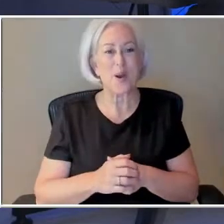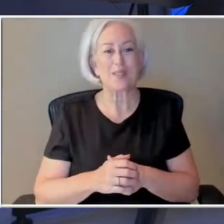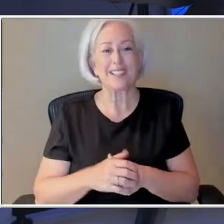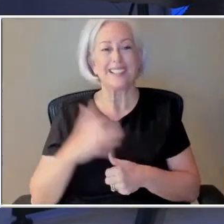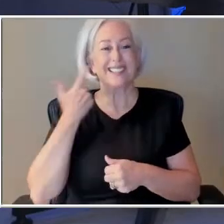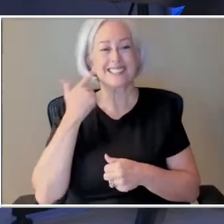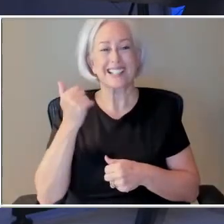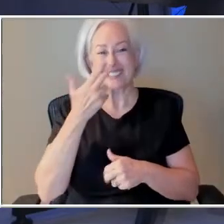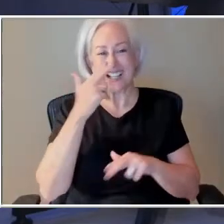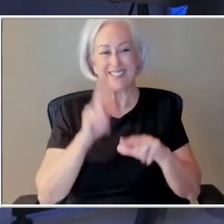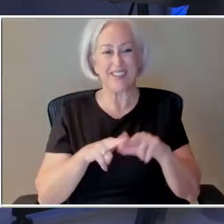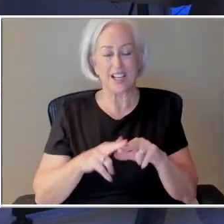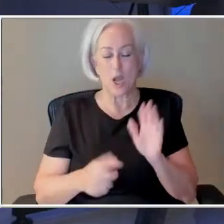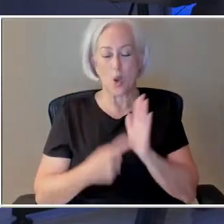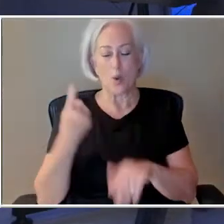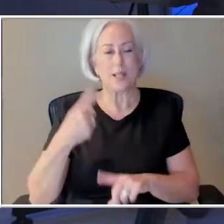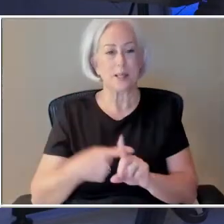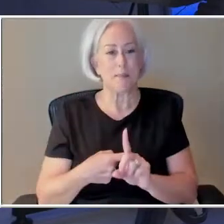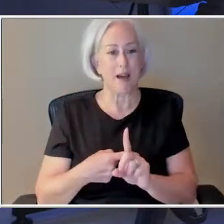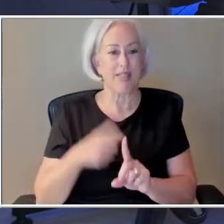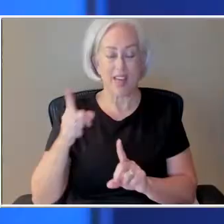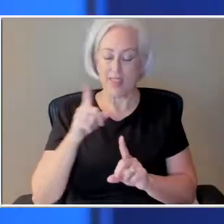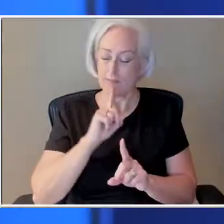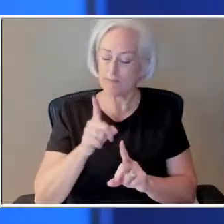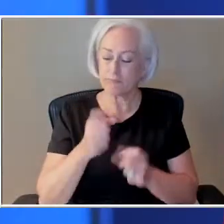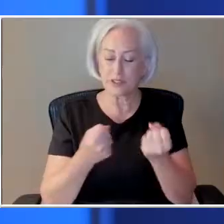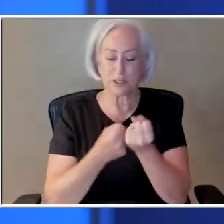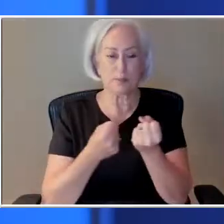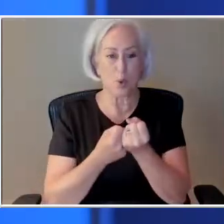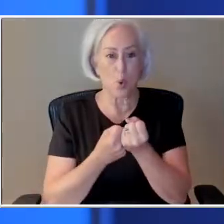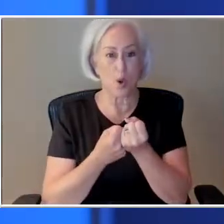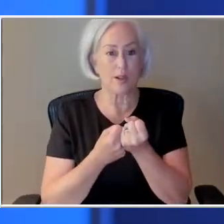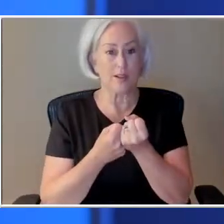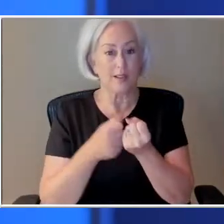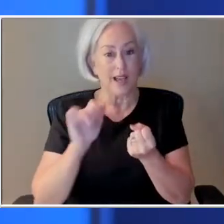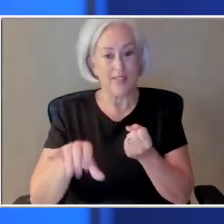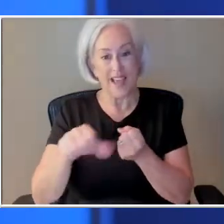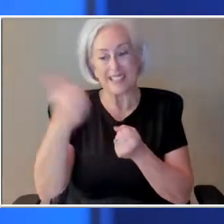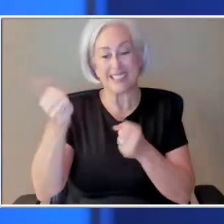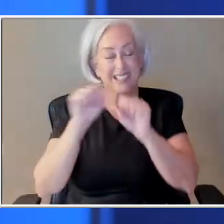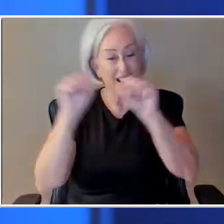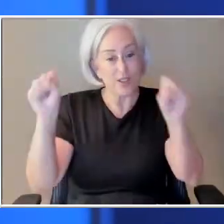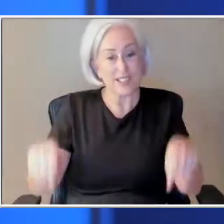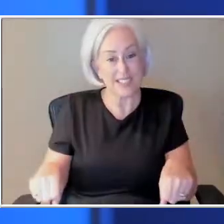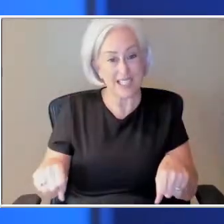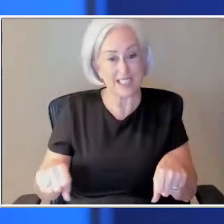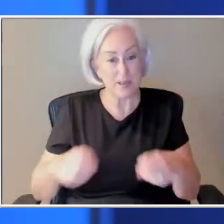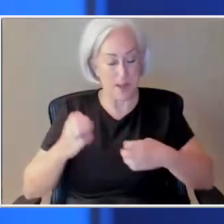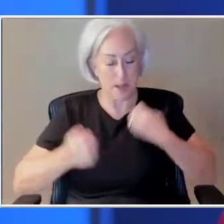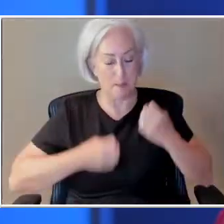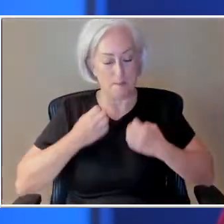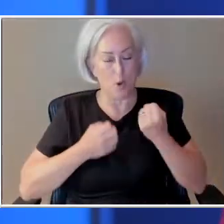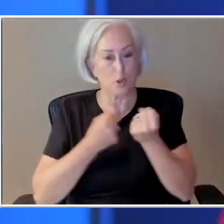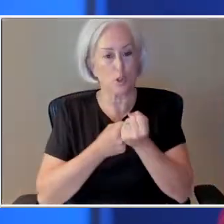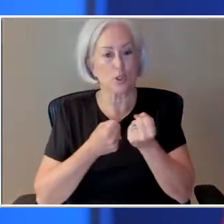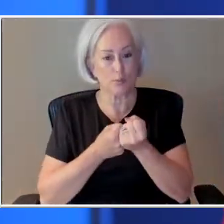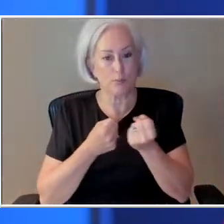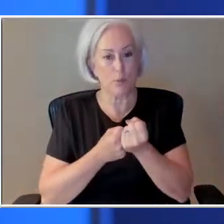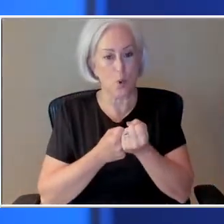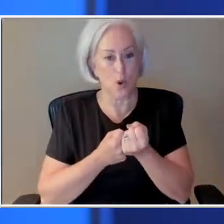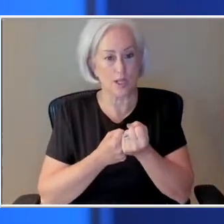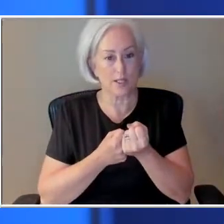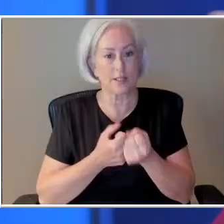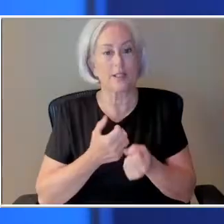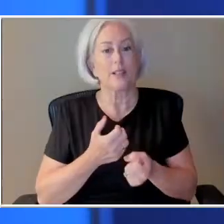month, but we're fine. And they are so supportive. That's another system, Emotional and that's what support. I let them know. So my